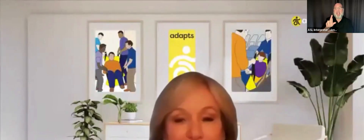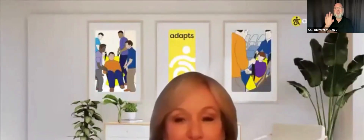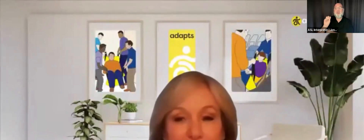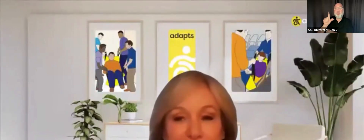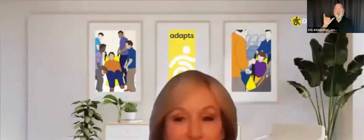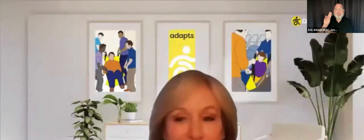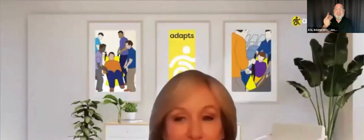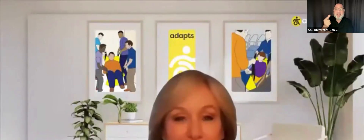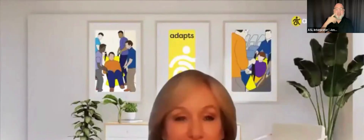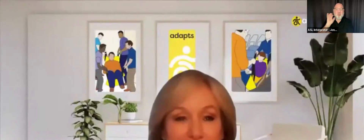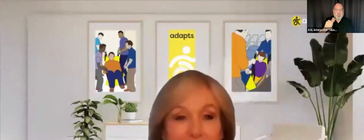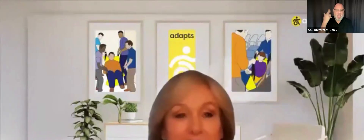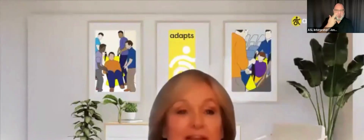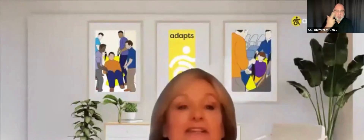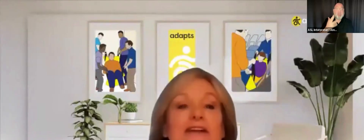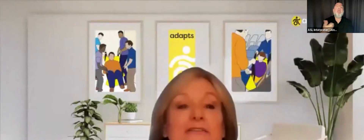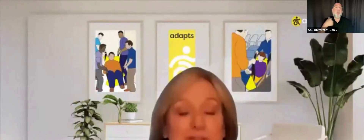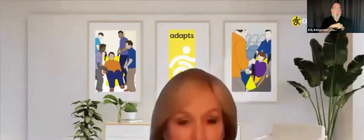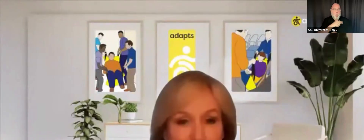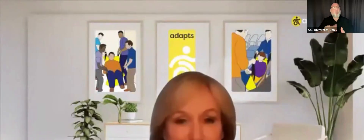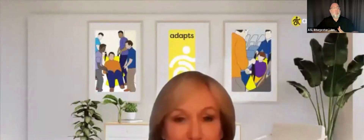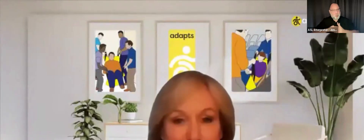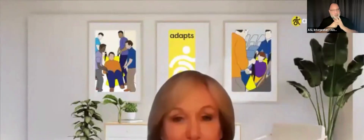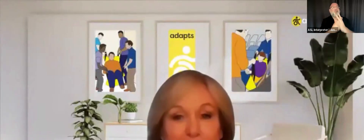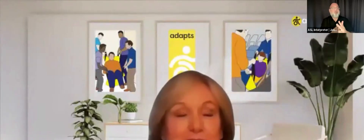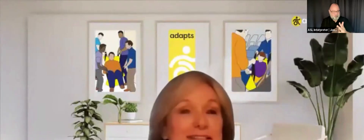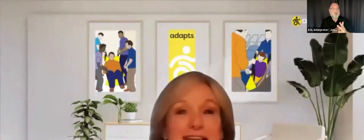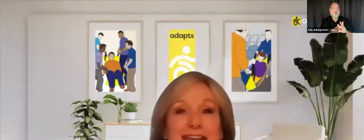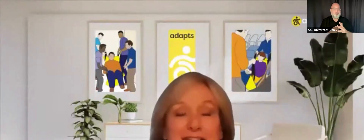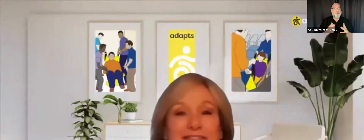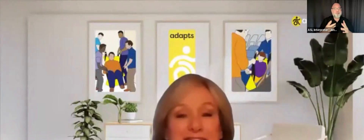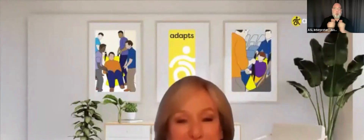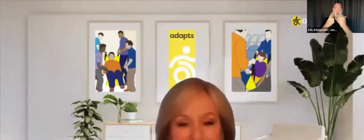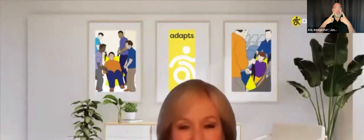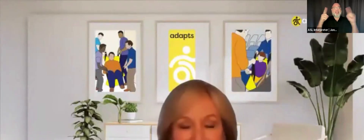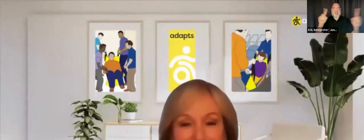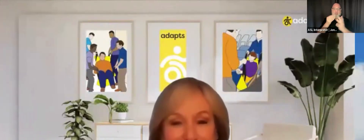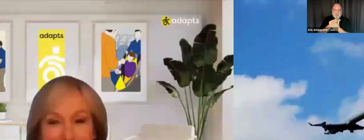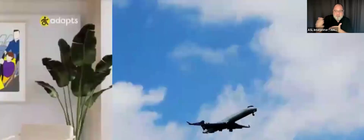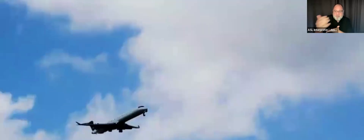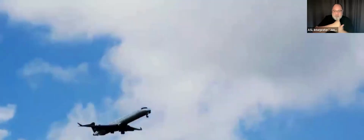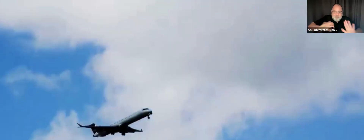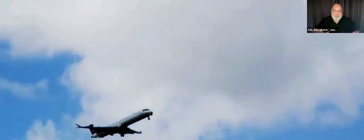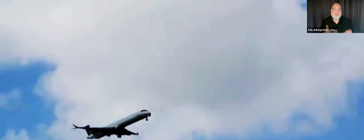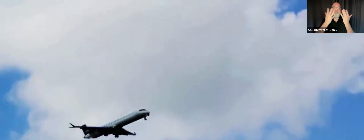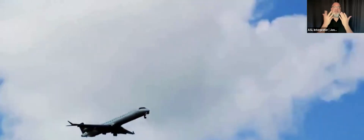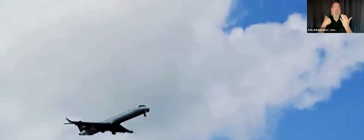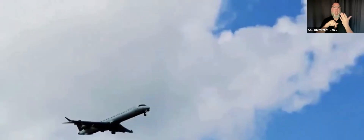of a successful Kickstarter campaign, we funded our first production run and we've been taking off ever since.